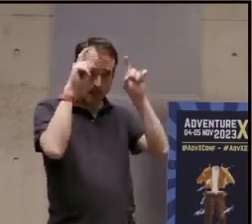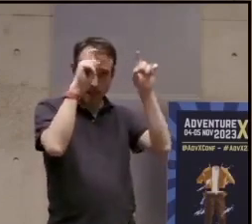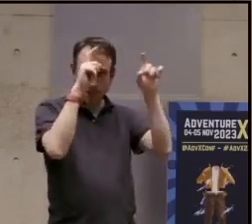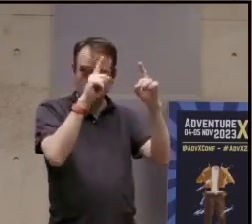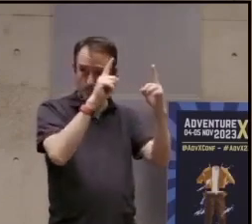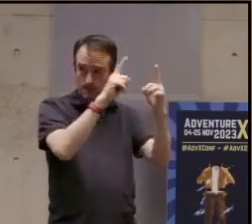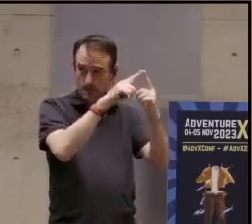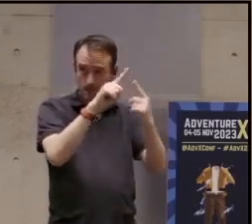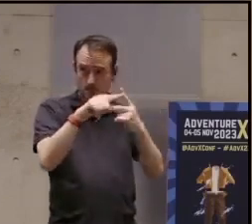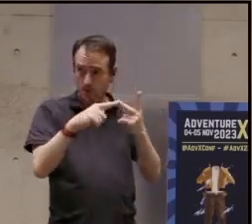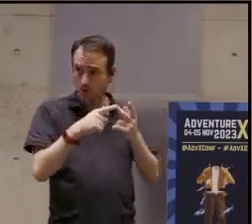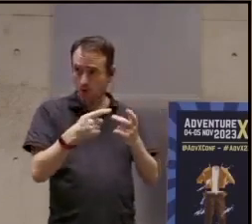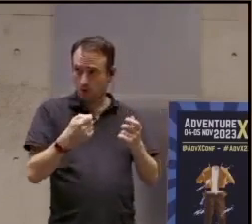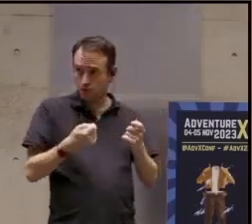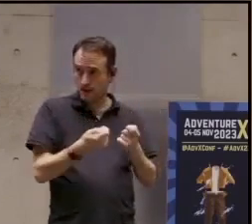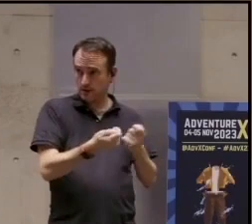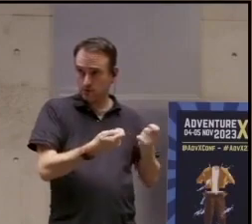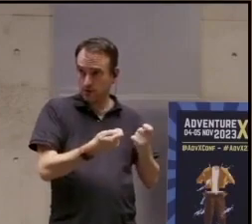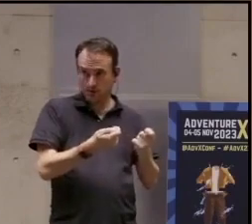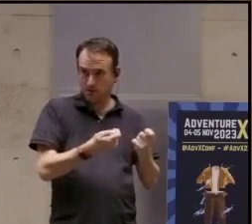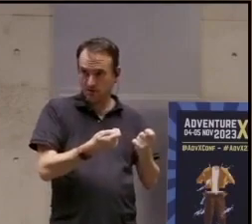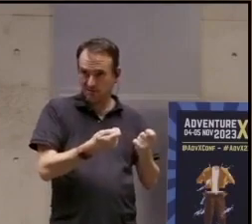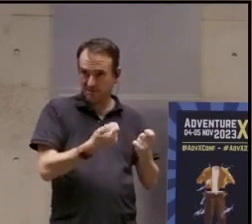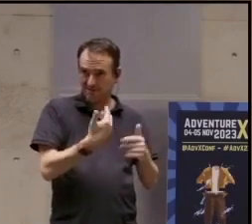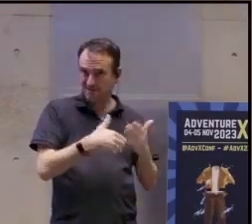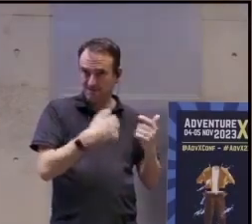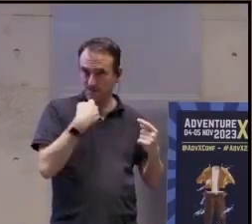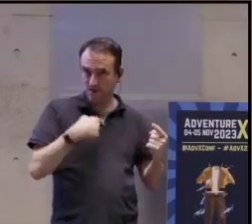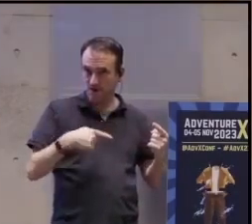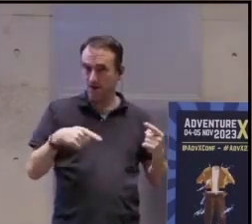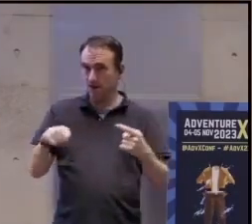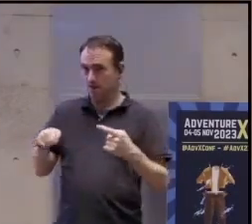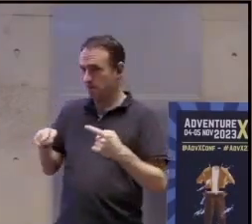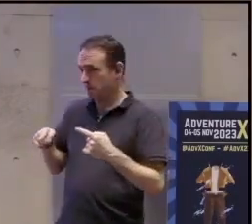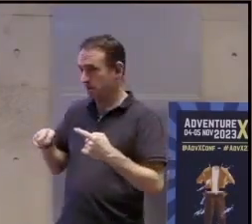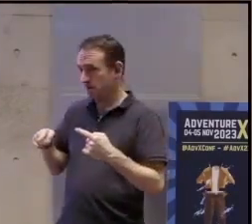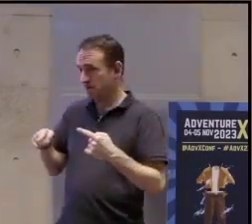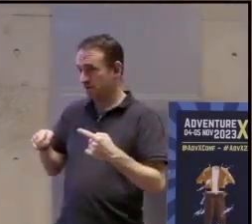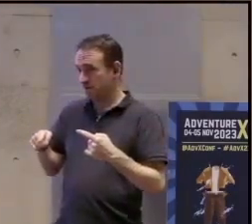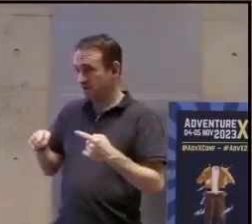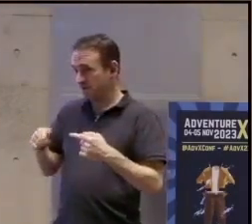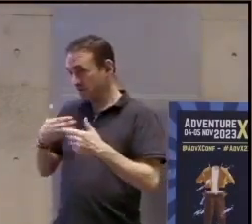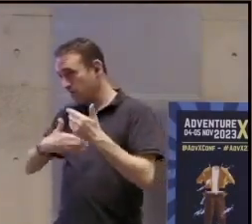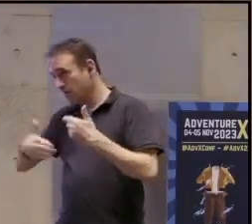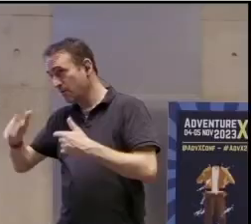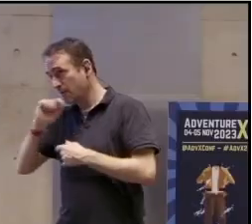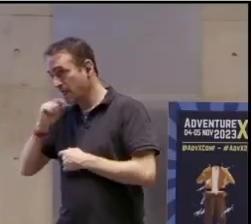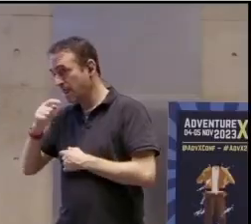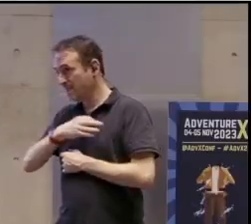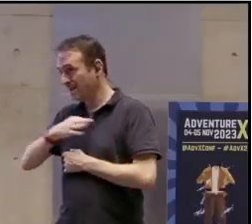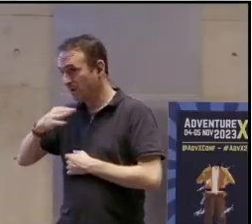with medical conditions. So it's worth exploring, and it goes further than that. I really like this quote